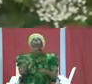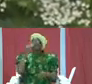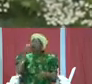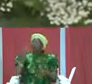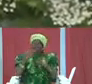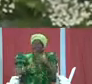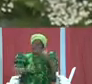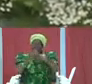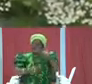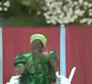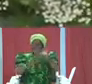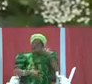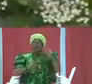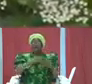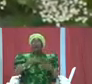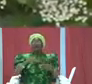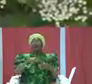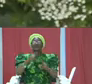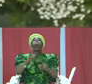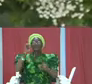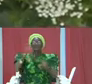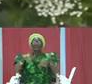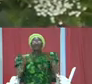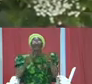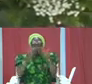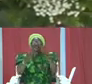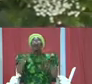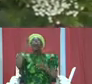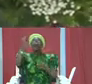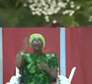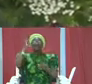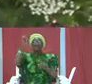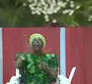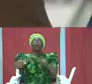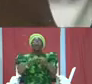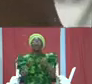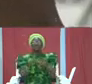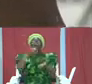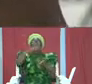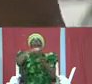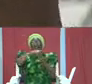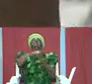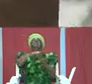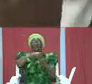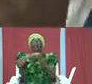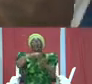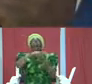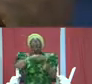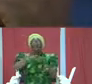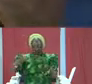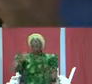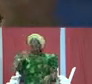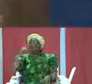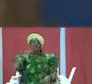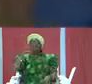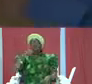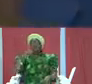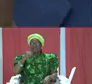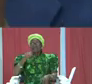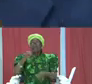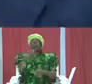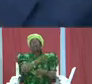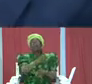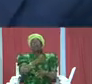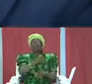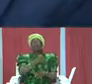and when he had given thanks, he broke it and said,